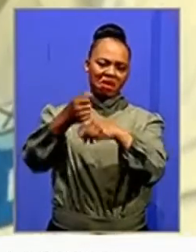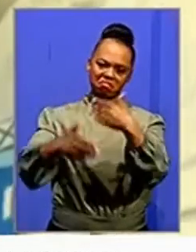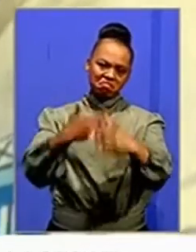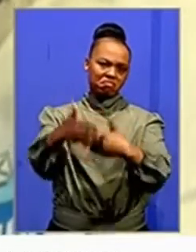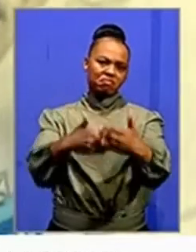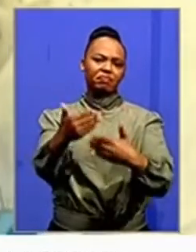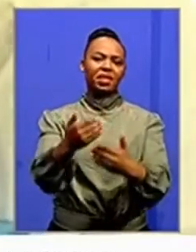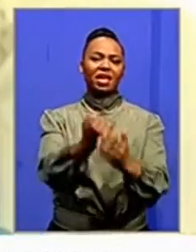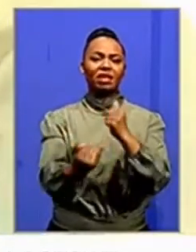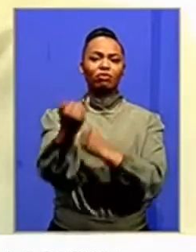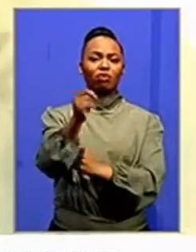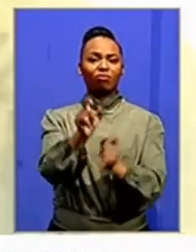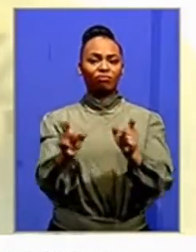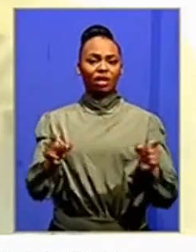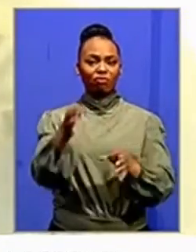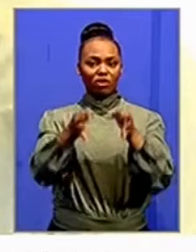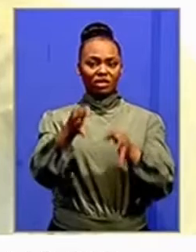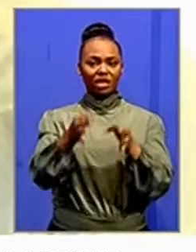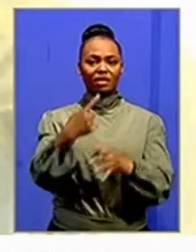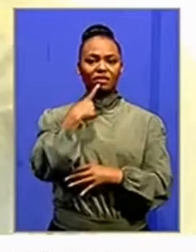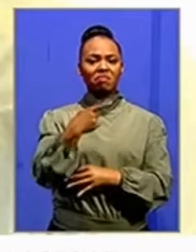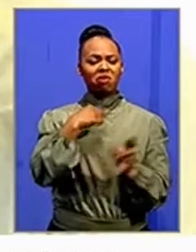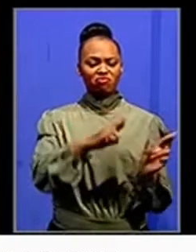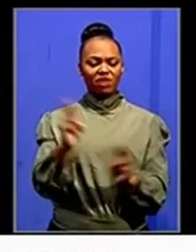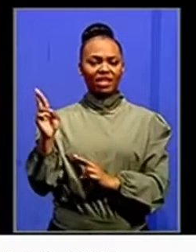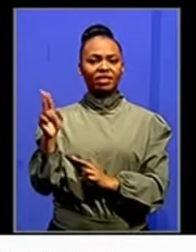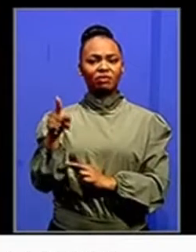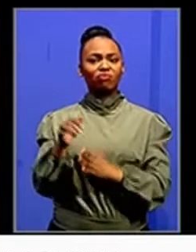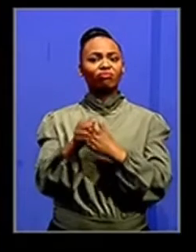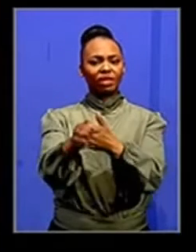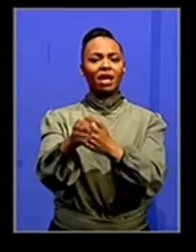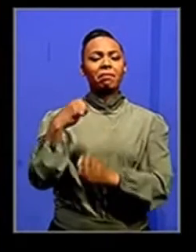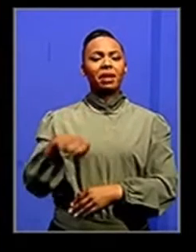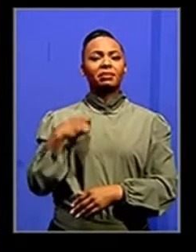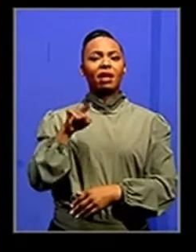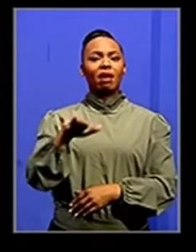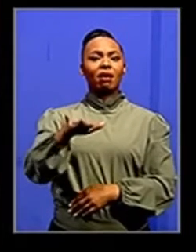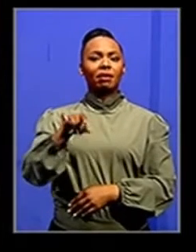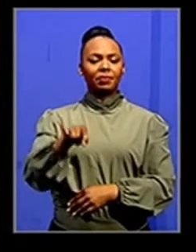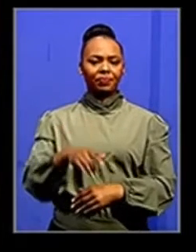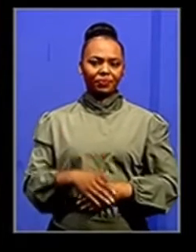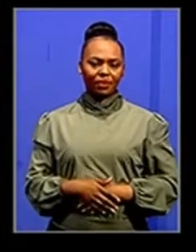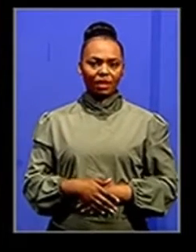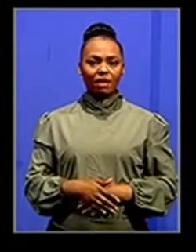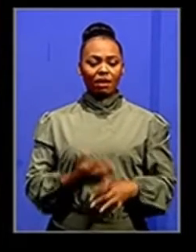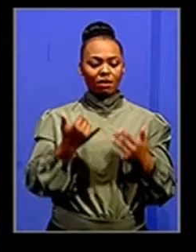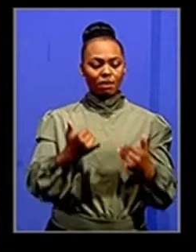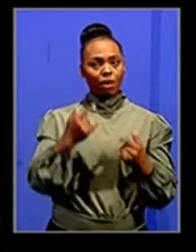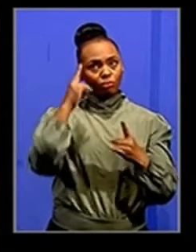ba boletse ha ba le malalalaotswe bakeng sa bolaodi ba bommasepala. Vision of the movement is to work towards